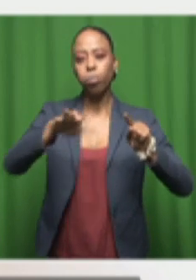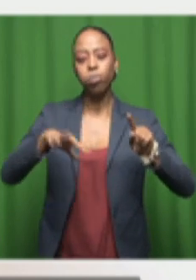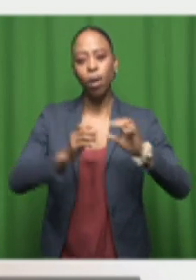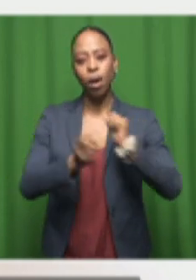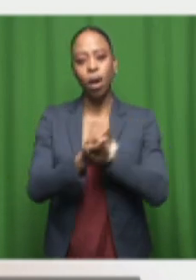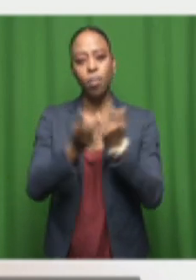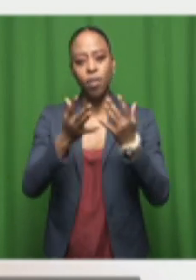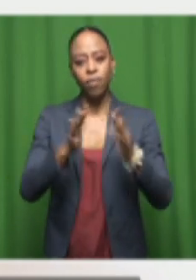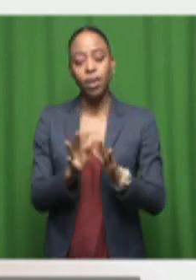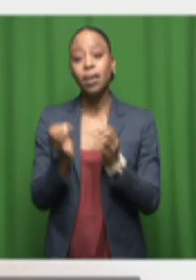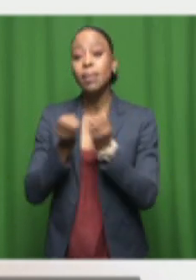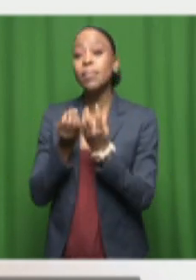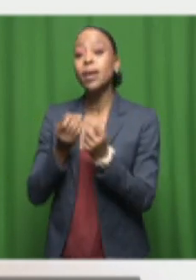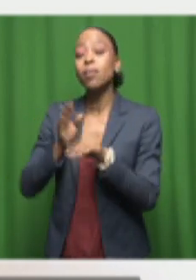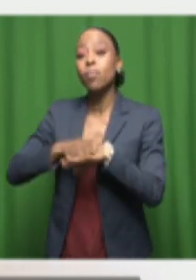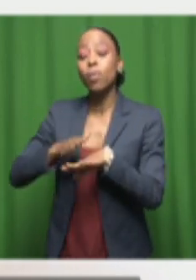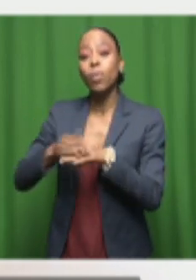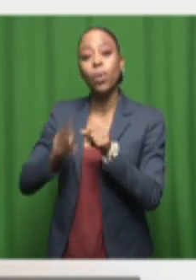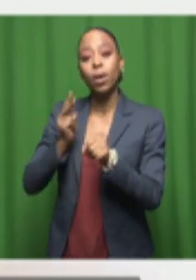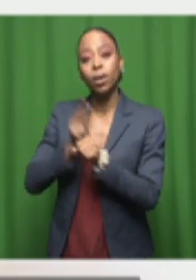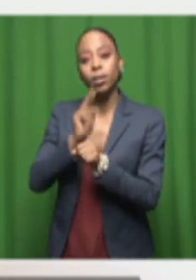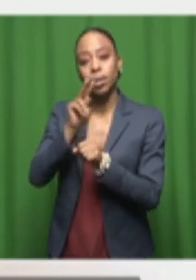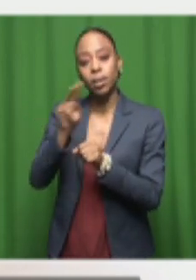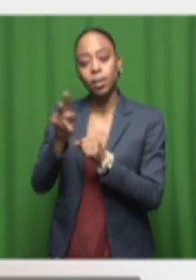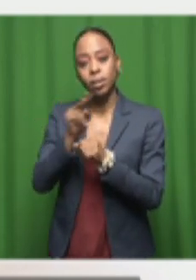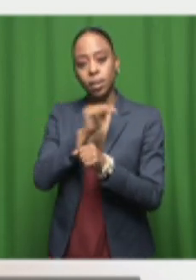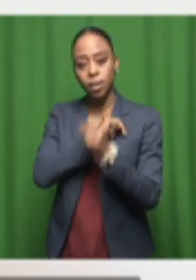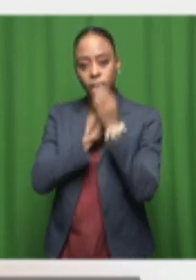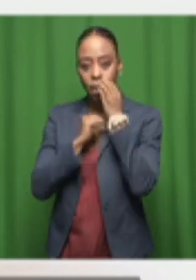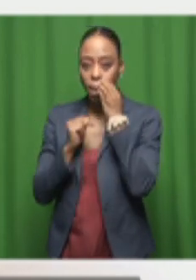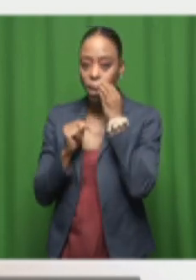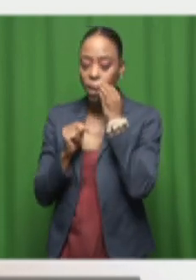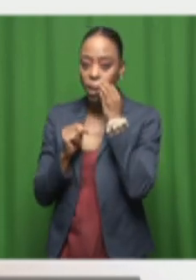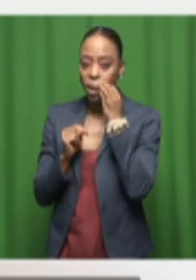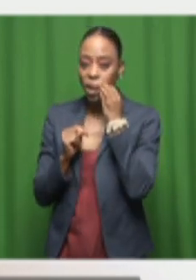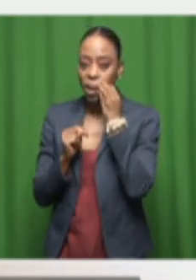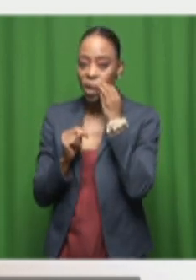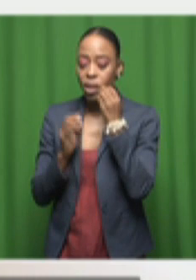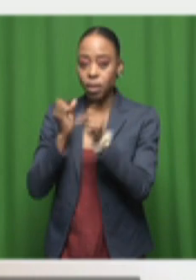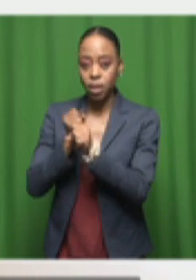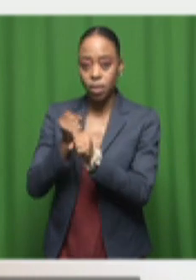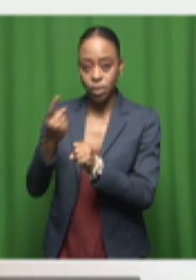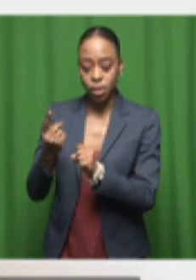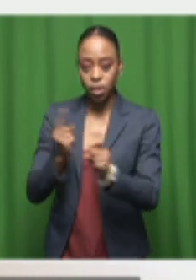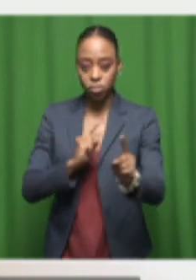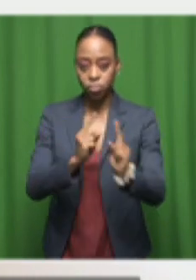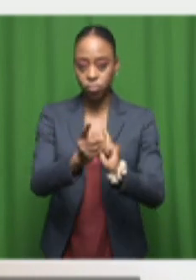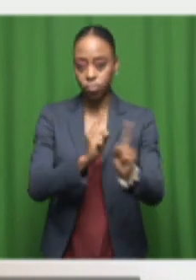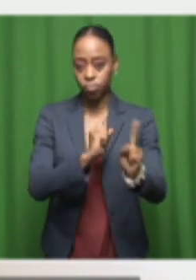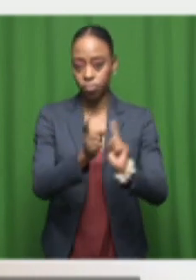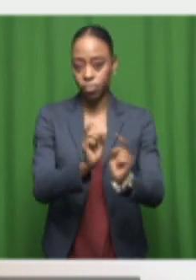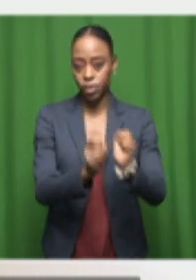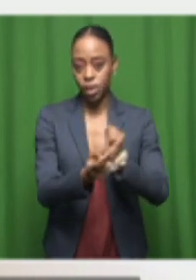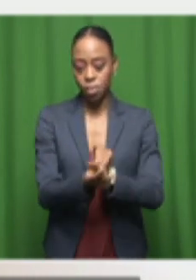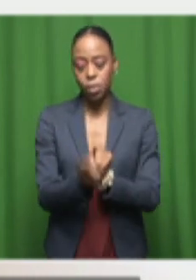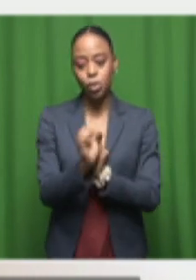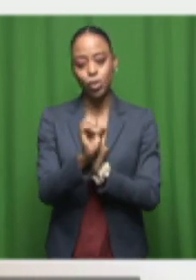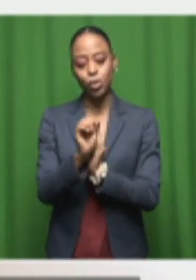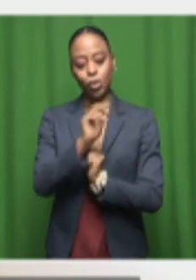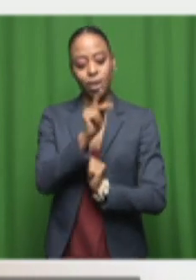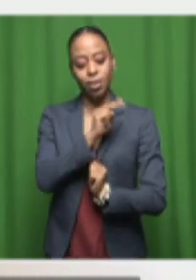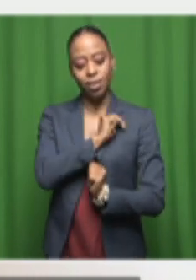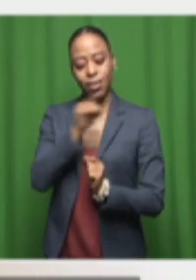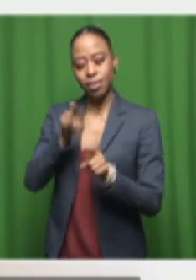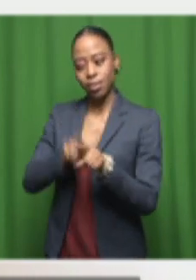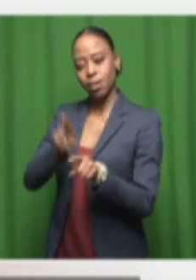there's quite a lot of migration between KwaZulu-Natal and also Gauteng in particular, and it's also KwaZulu-Natal and